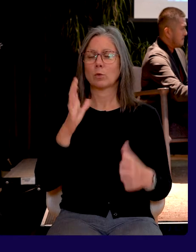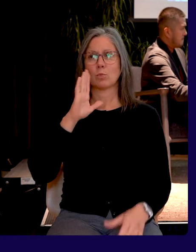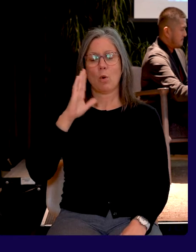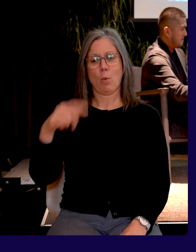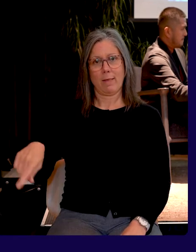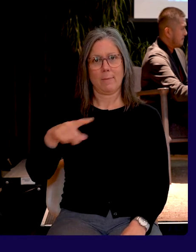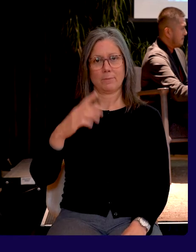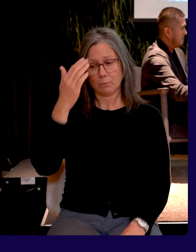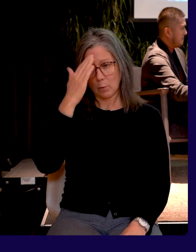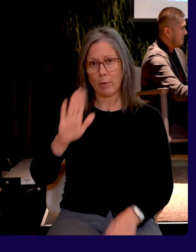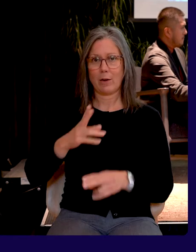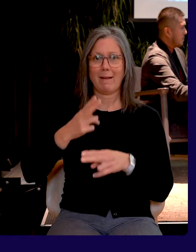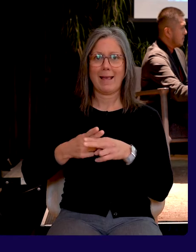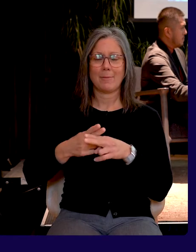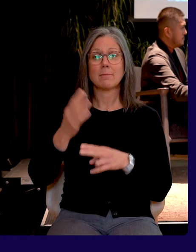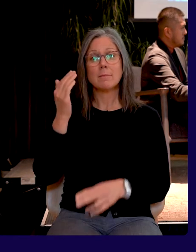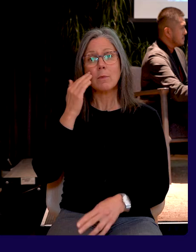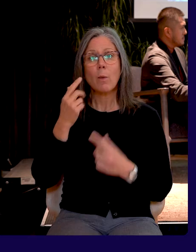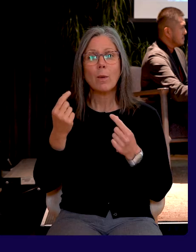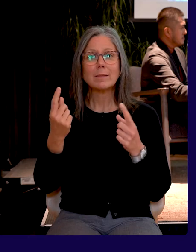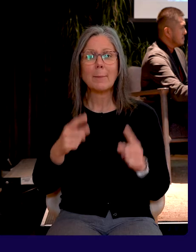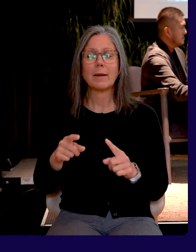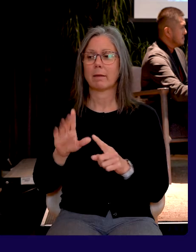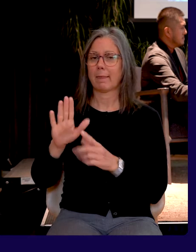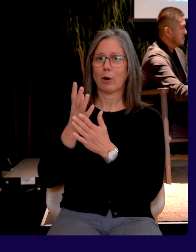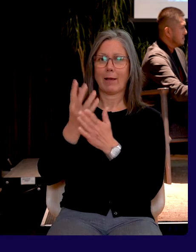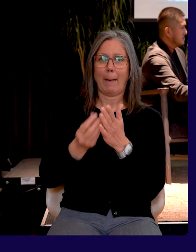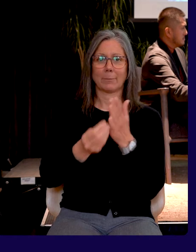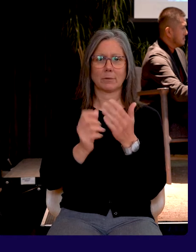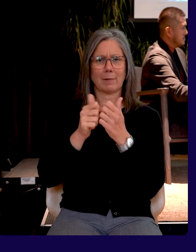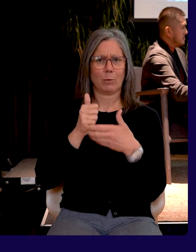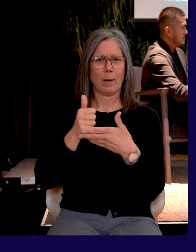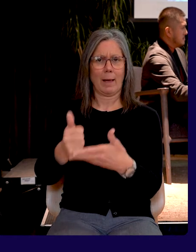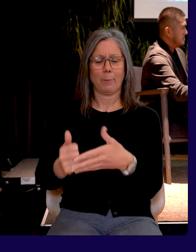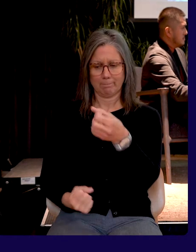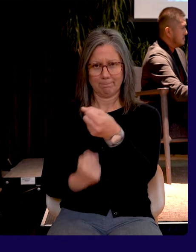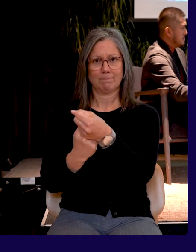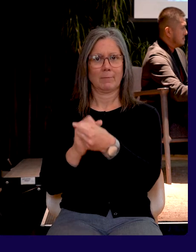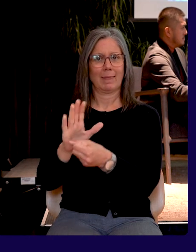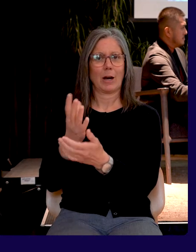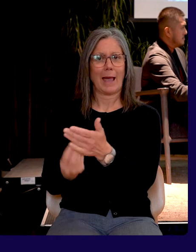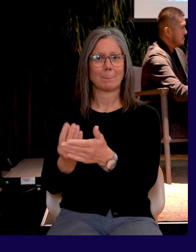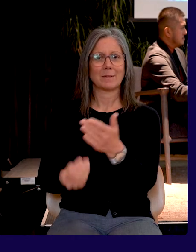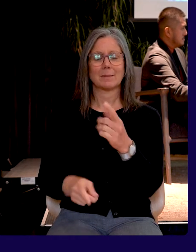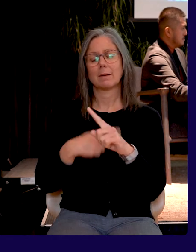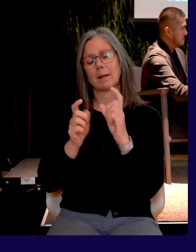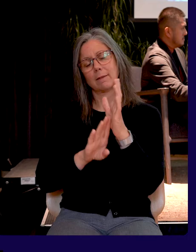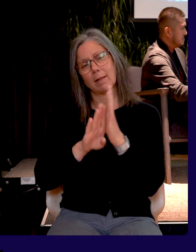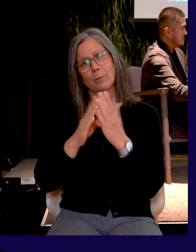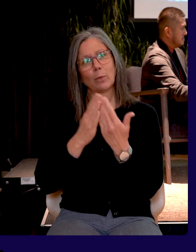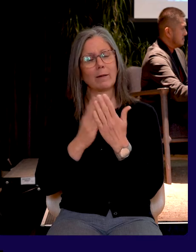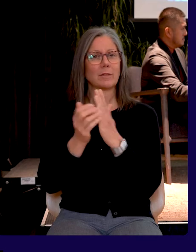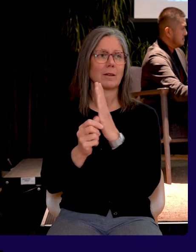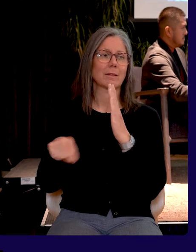them by name, where they have gaps, what can we do to help fill those gaps and make sure they're getting the development they need.